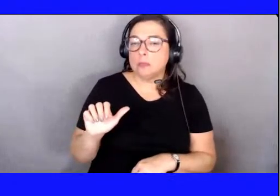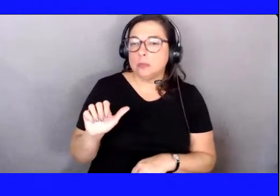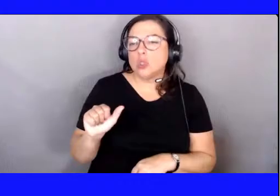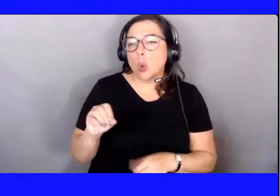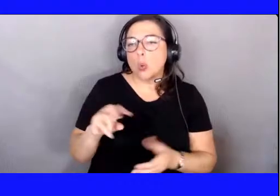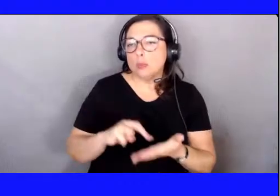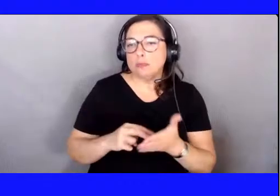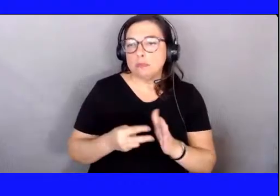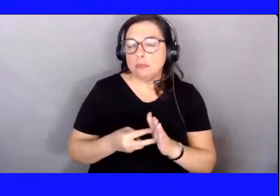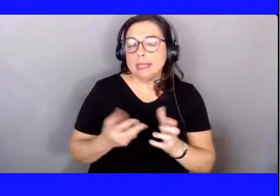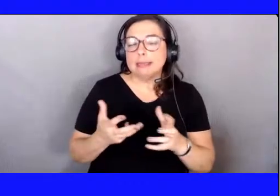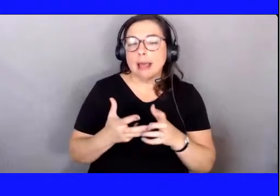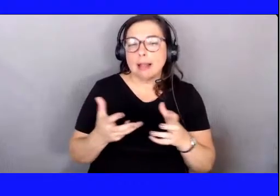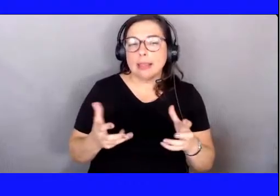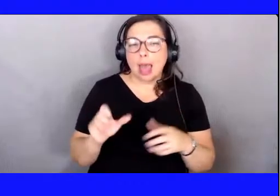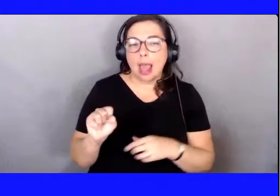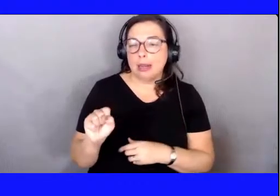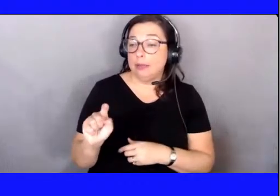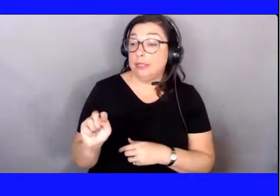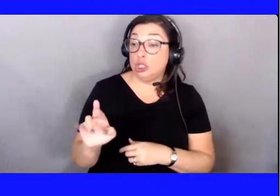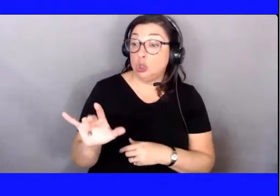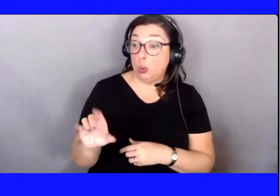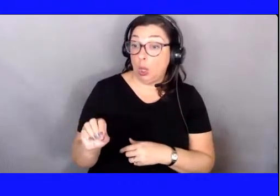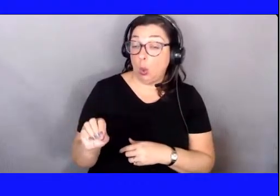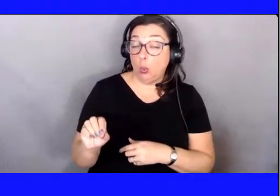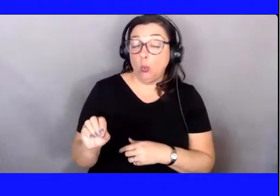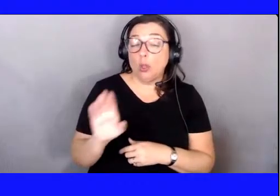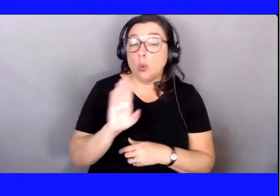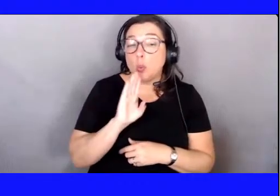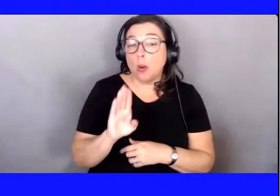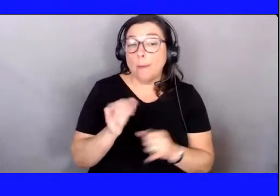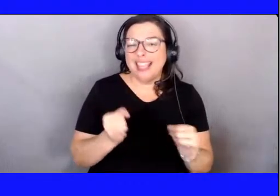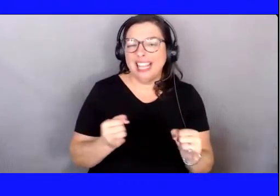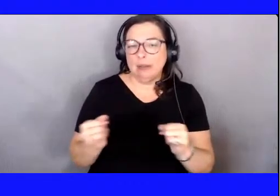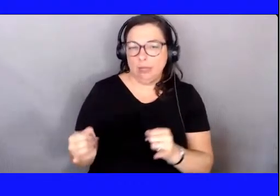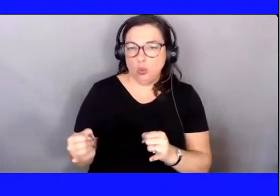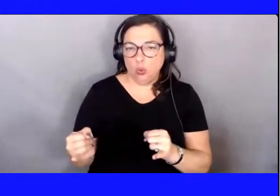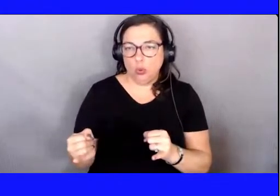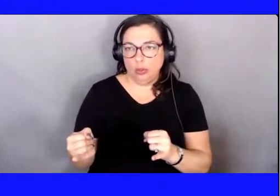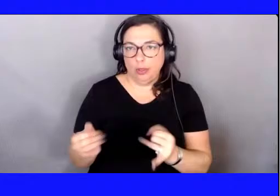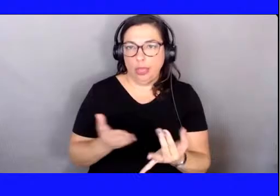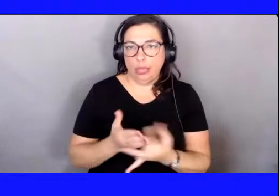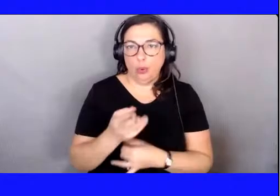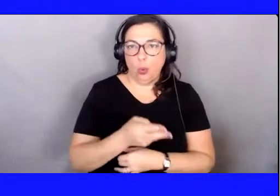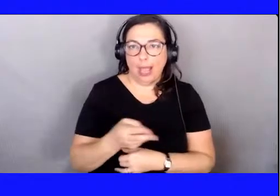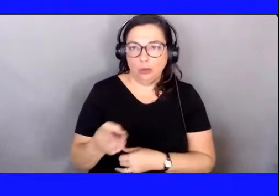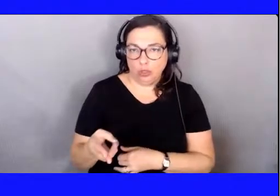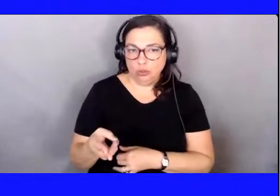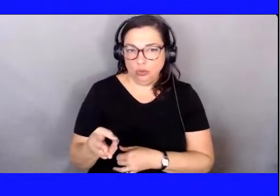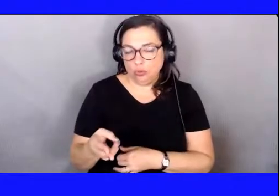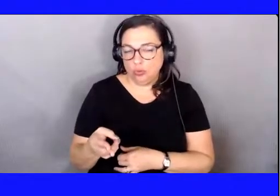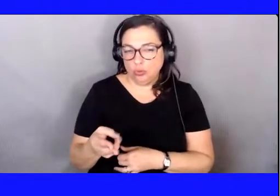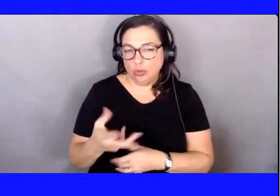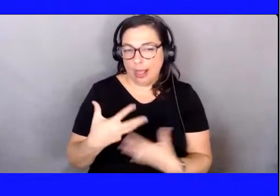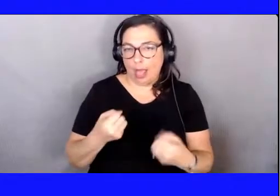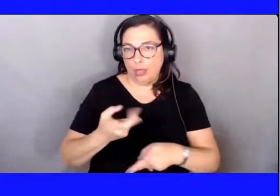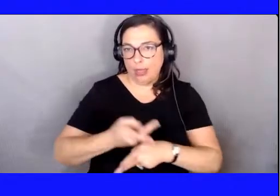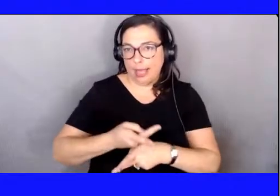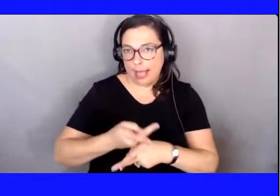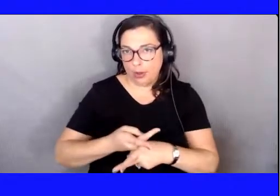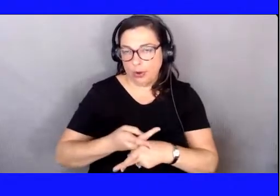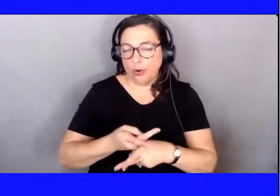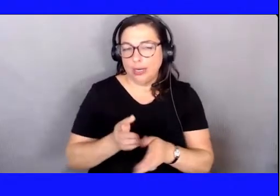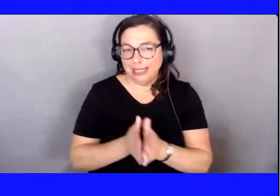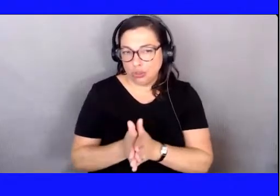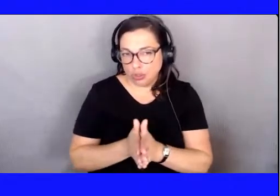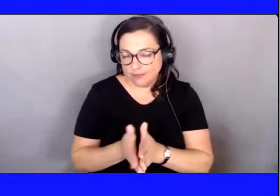is a lot of the studios, I think, will be again individuals through the H&H Housing for Health